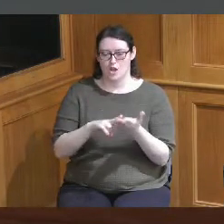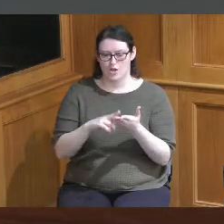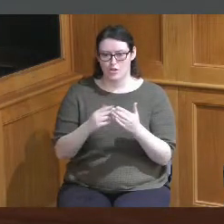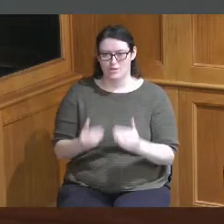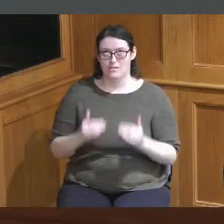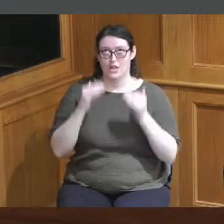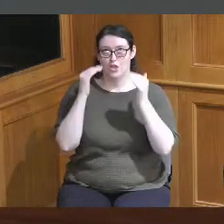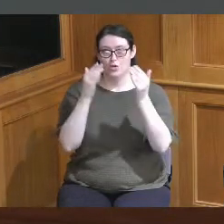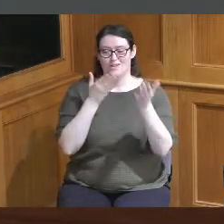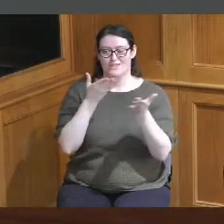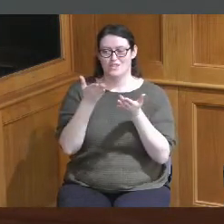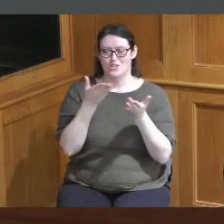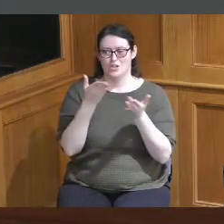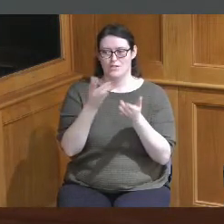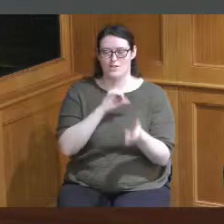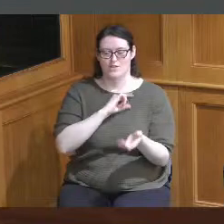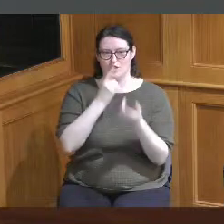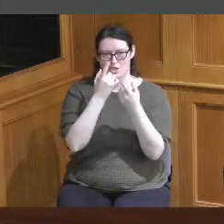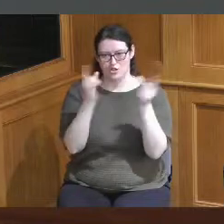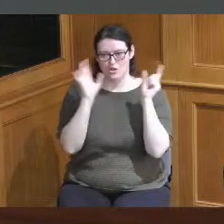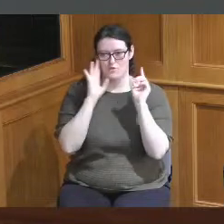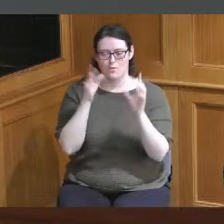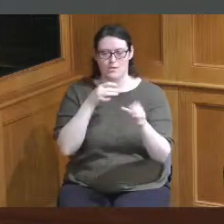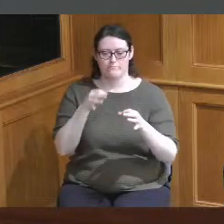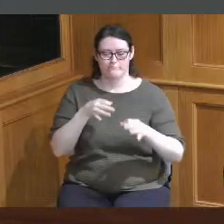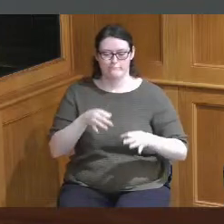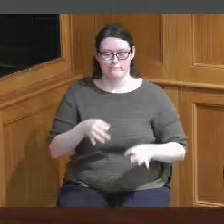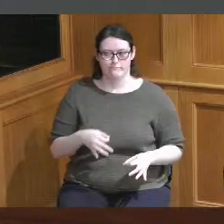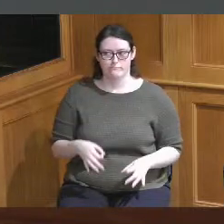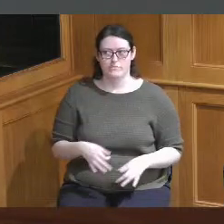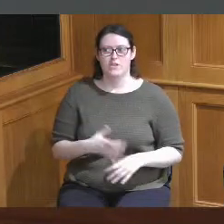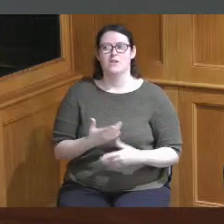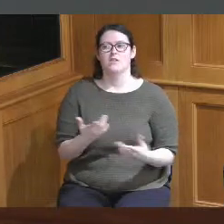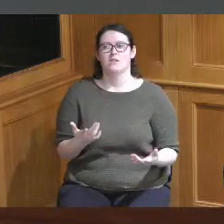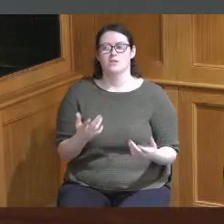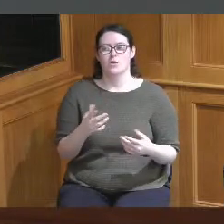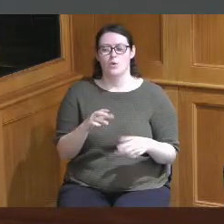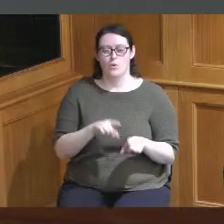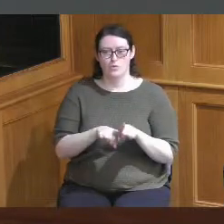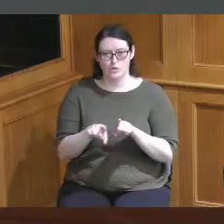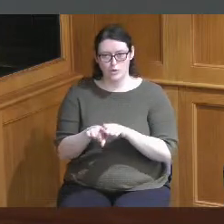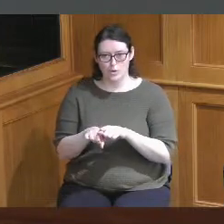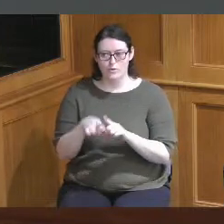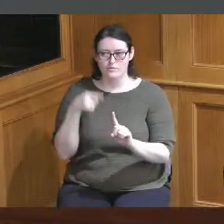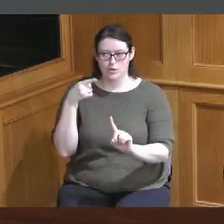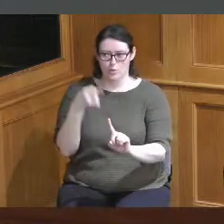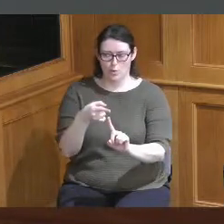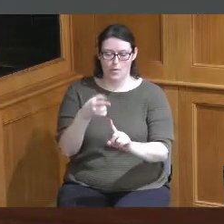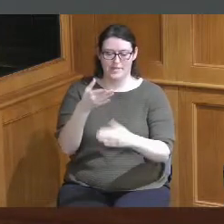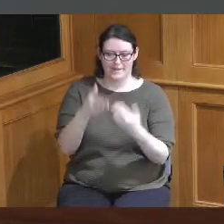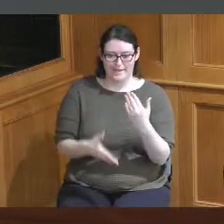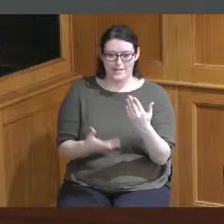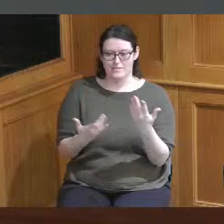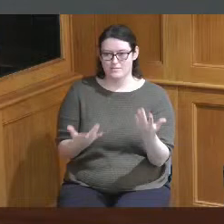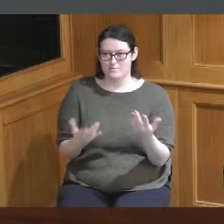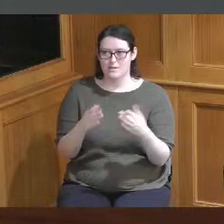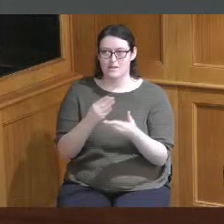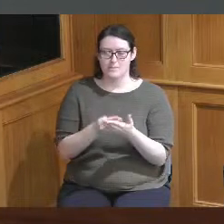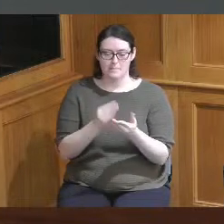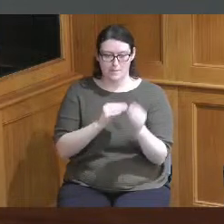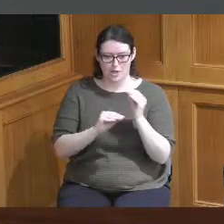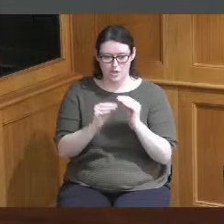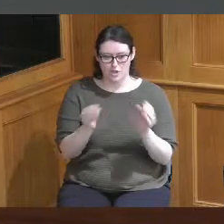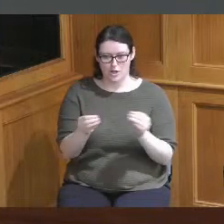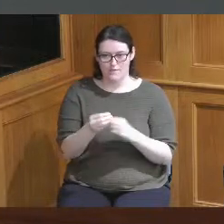of service that the sheriff will walk through. But ultimately, the administration and budget office have been working